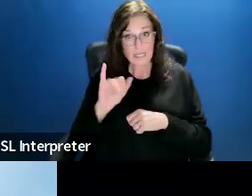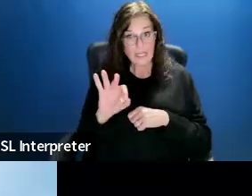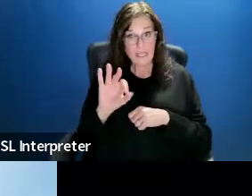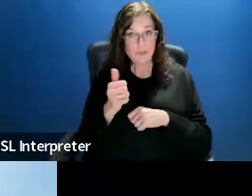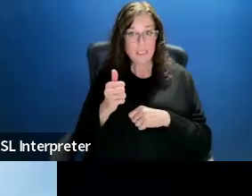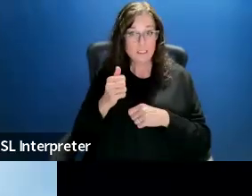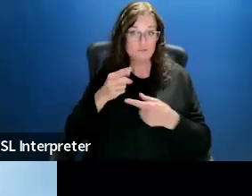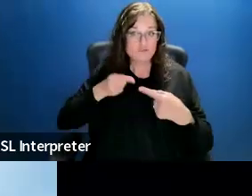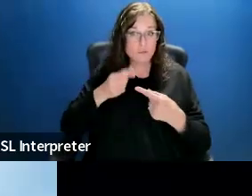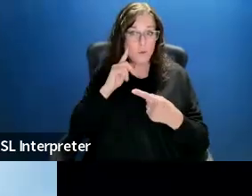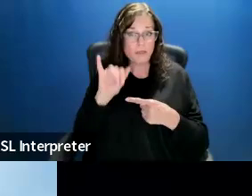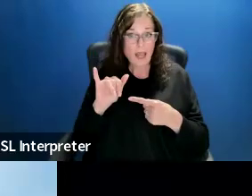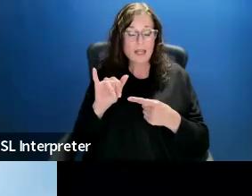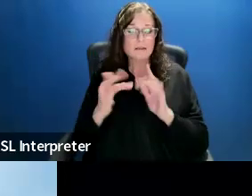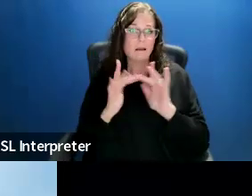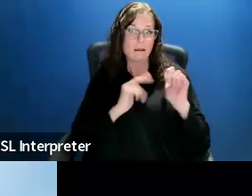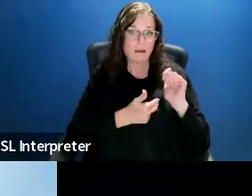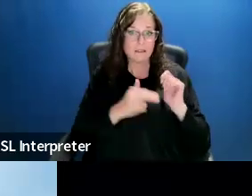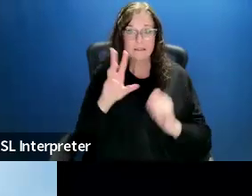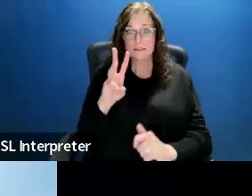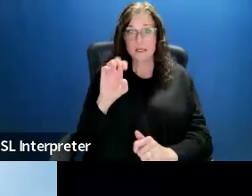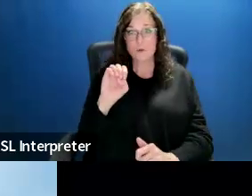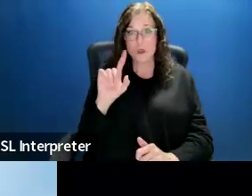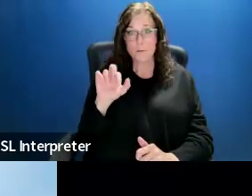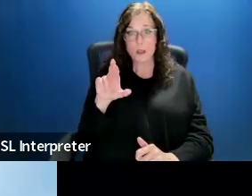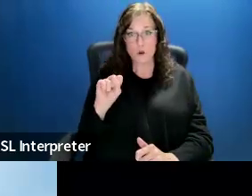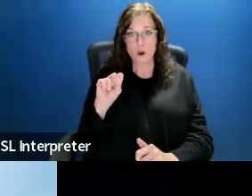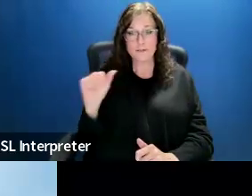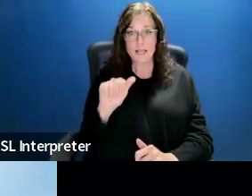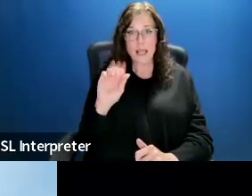any trouble, please contact us at